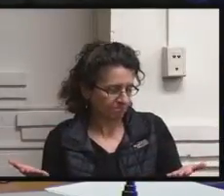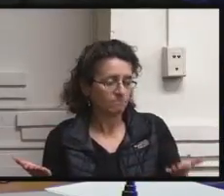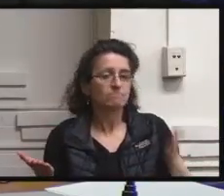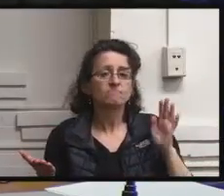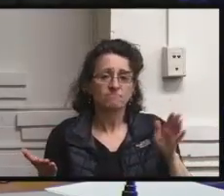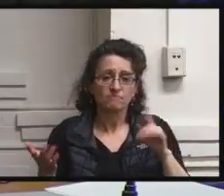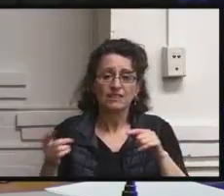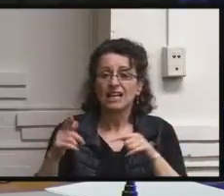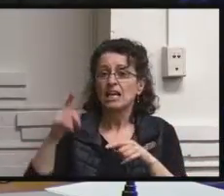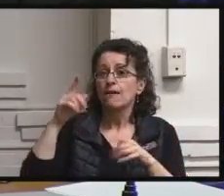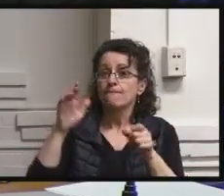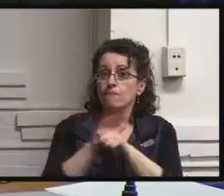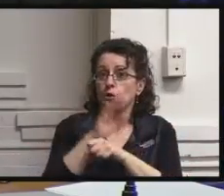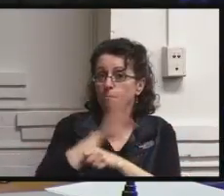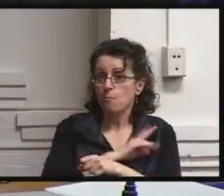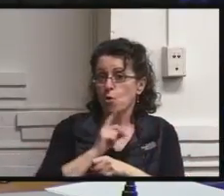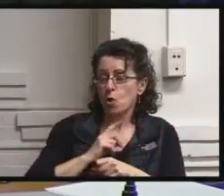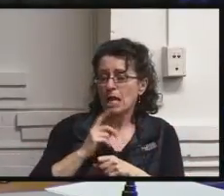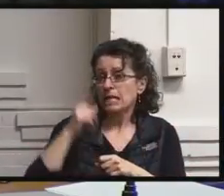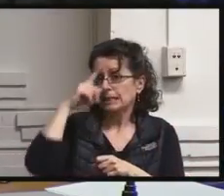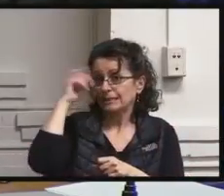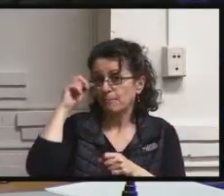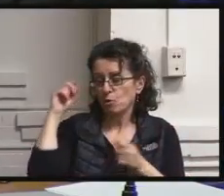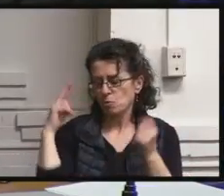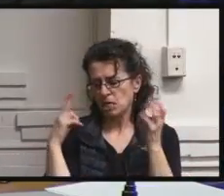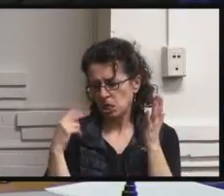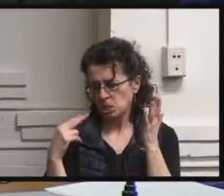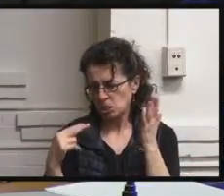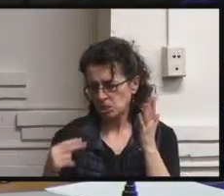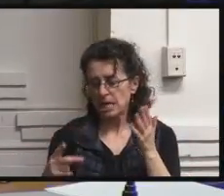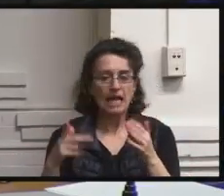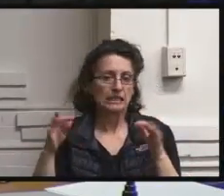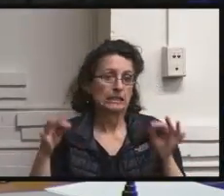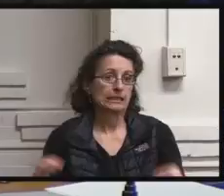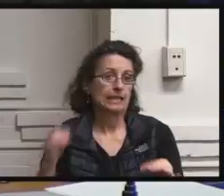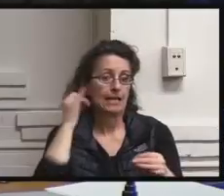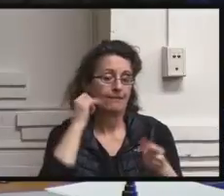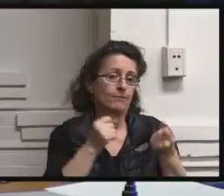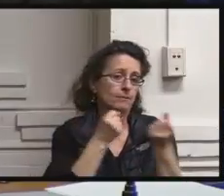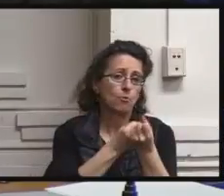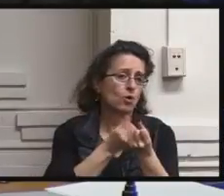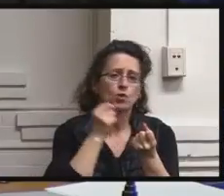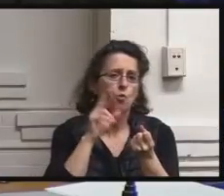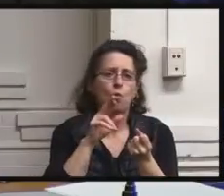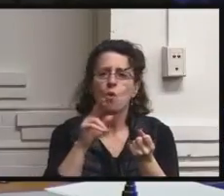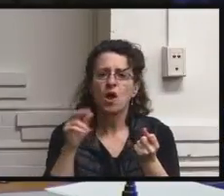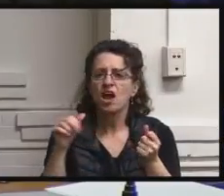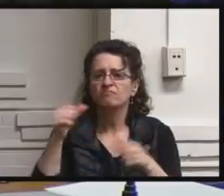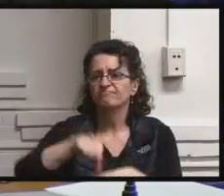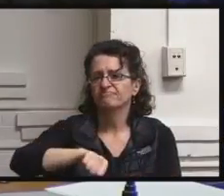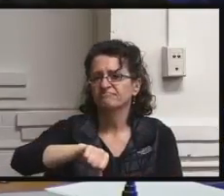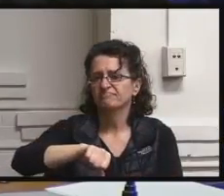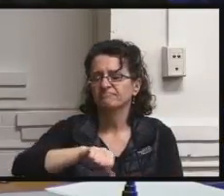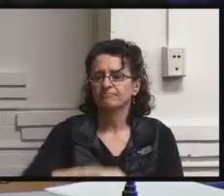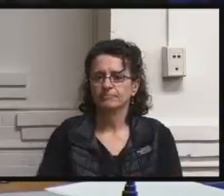in the summer by the full board, and certainly by the individual municipalities who are members of the district. So